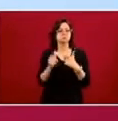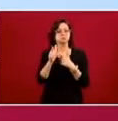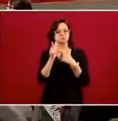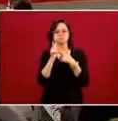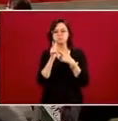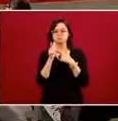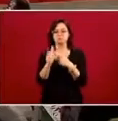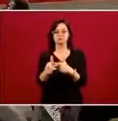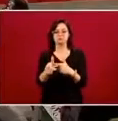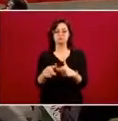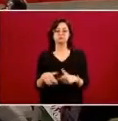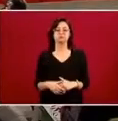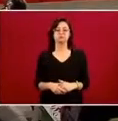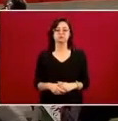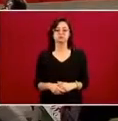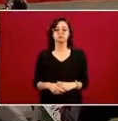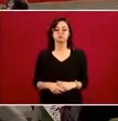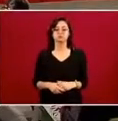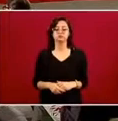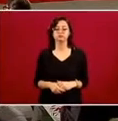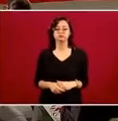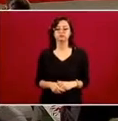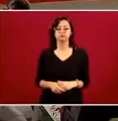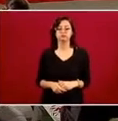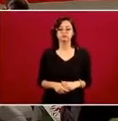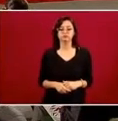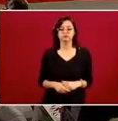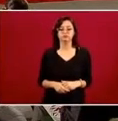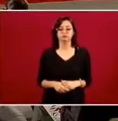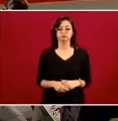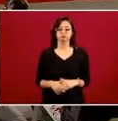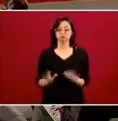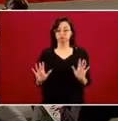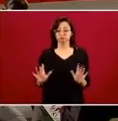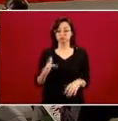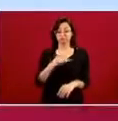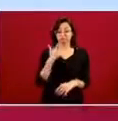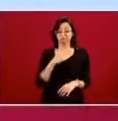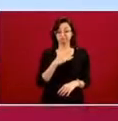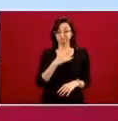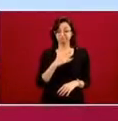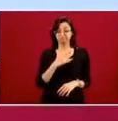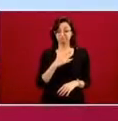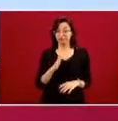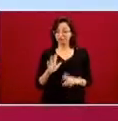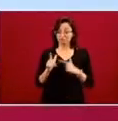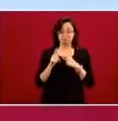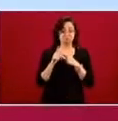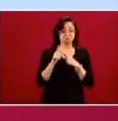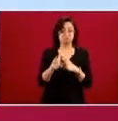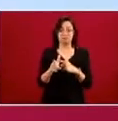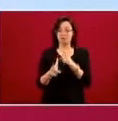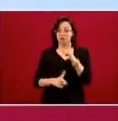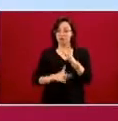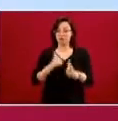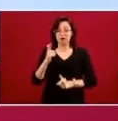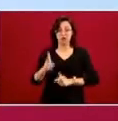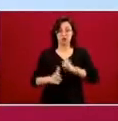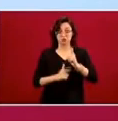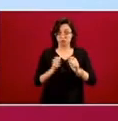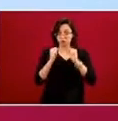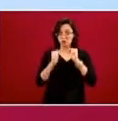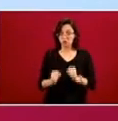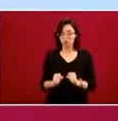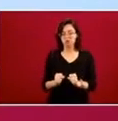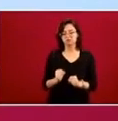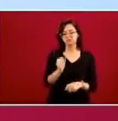the infection rate of the transmission rate of the virus. So we've had a sustained increase. We haven't had a